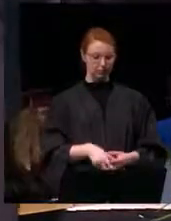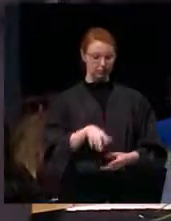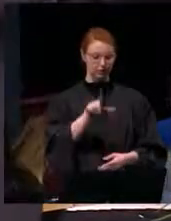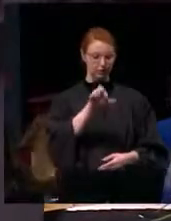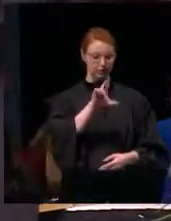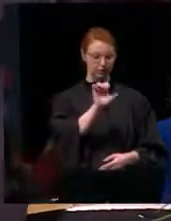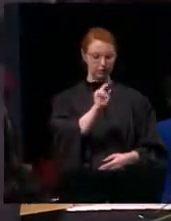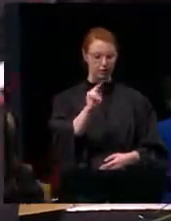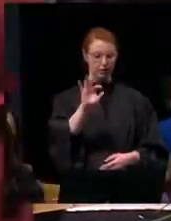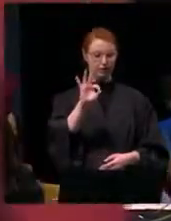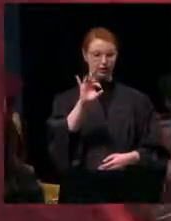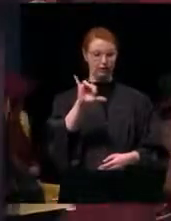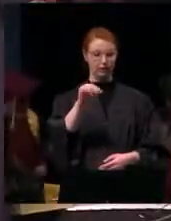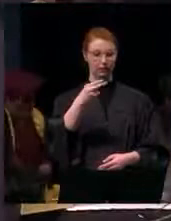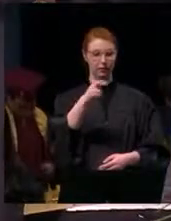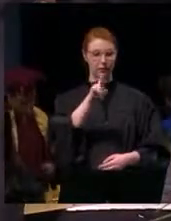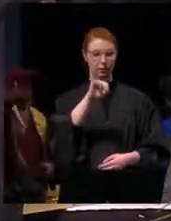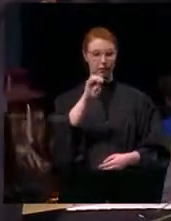Lauren Fury.